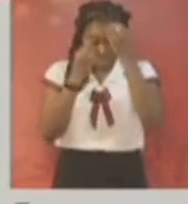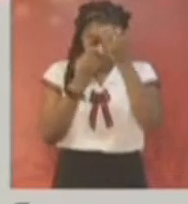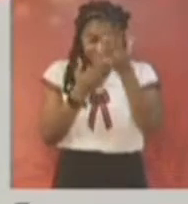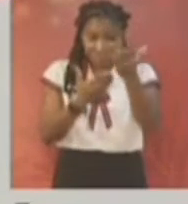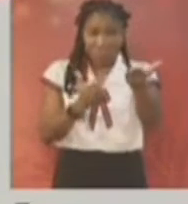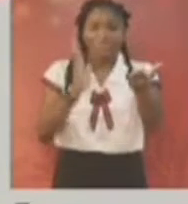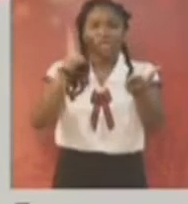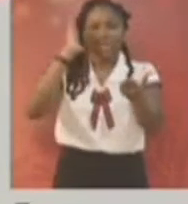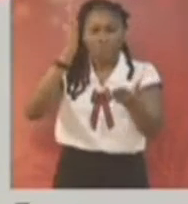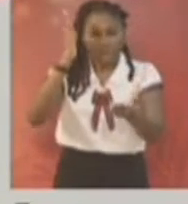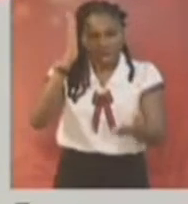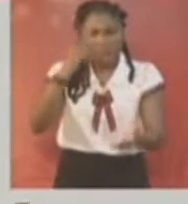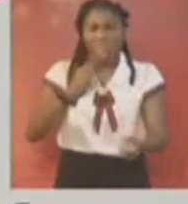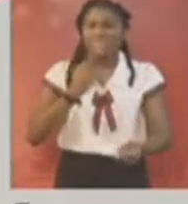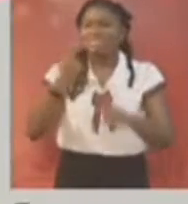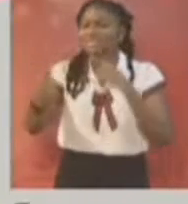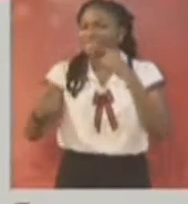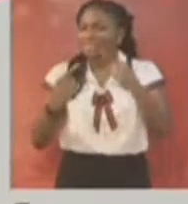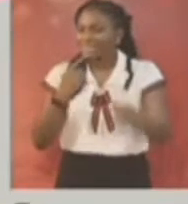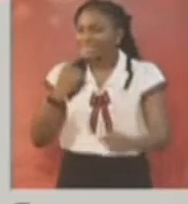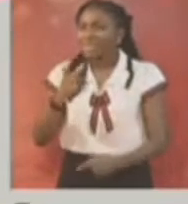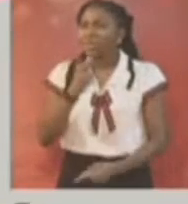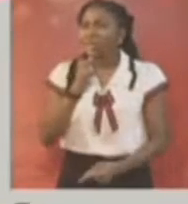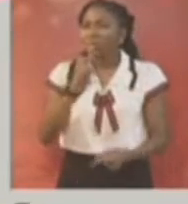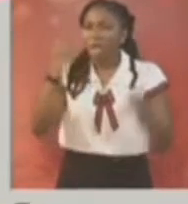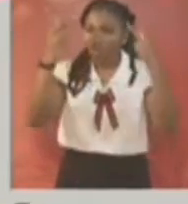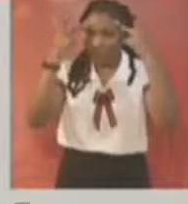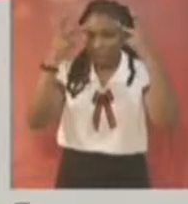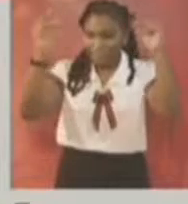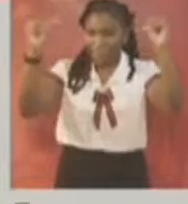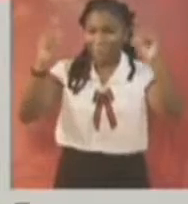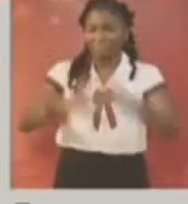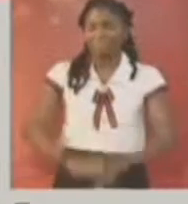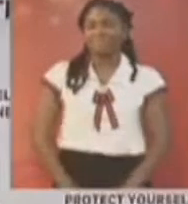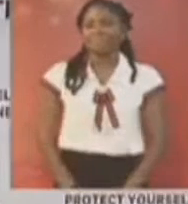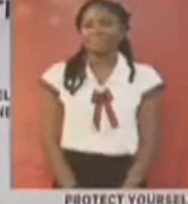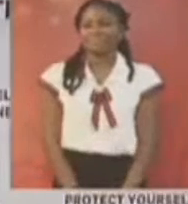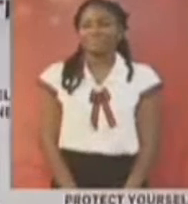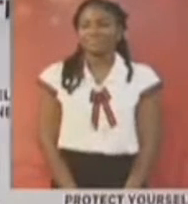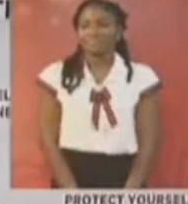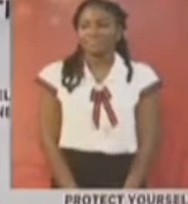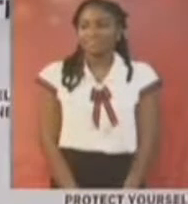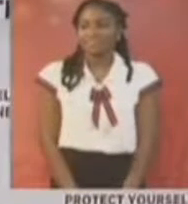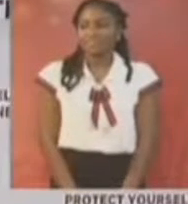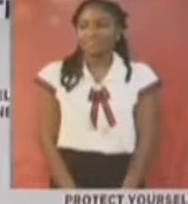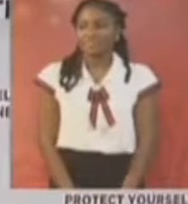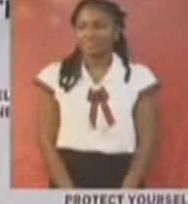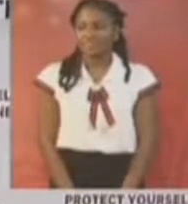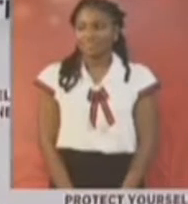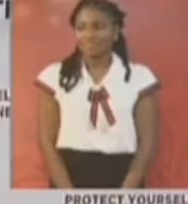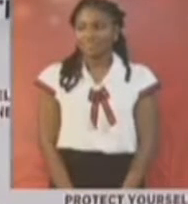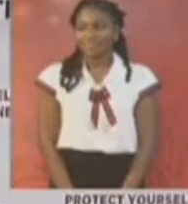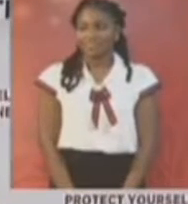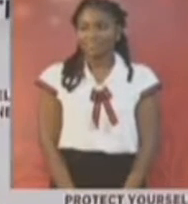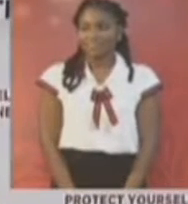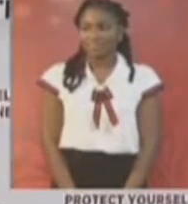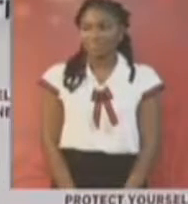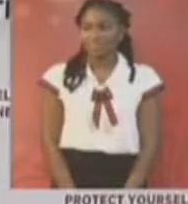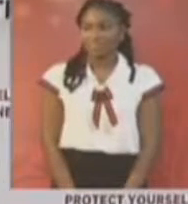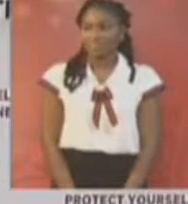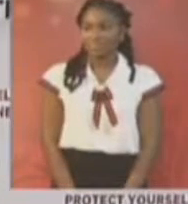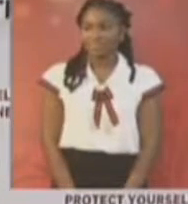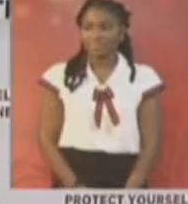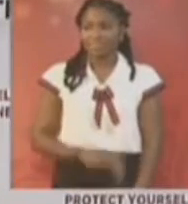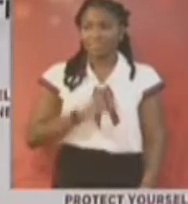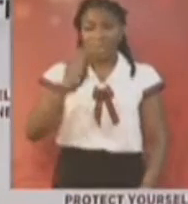information will be announced from the level of the Prime Minister come down. Thank you, Dr. Hines. I know that